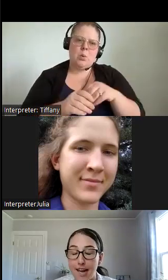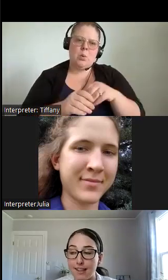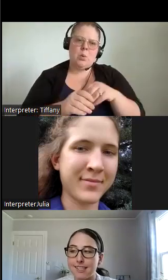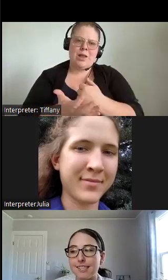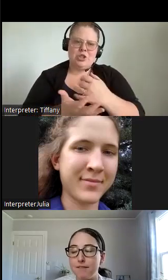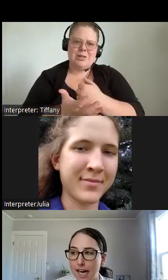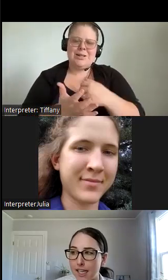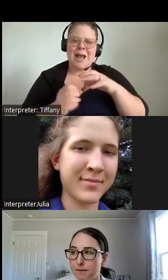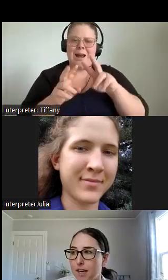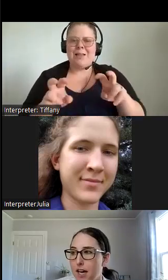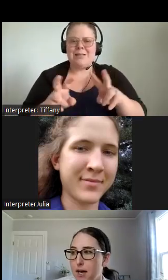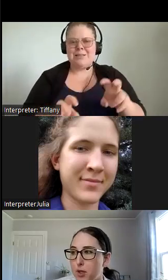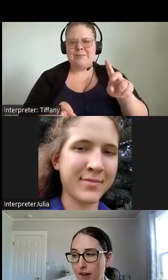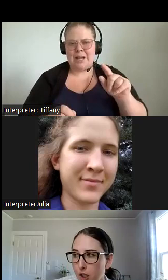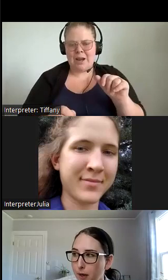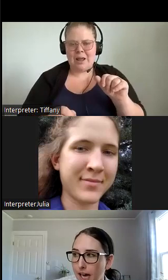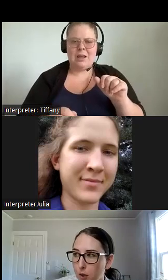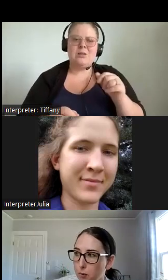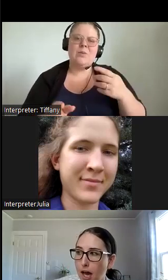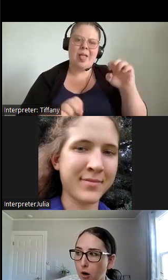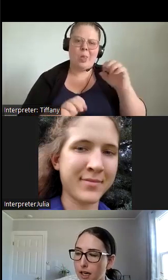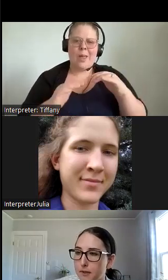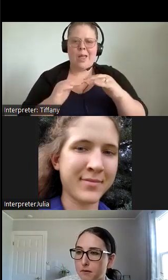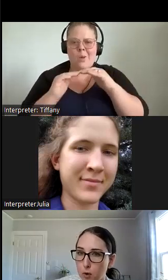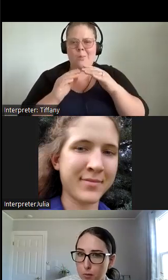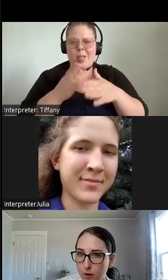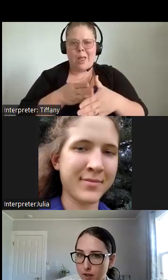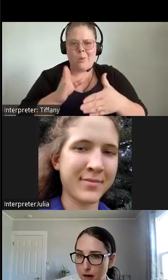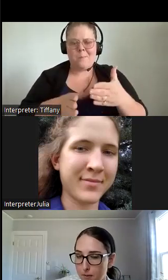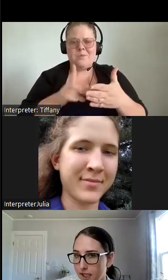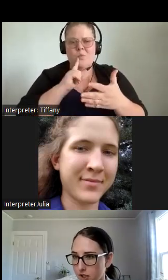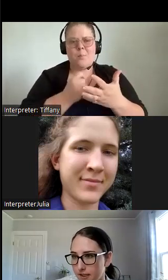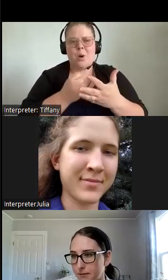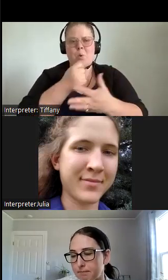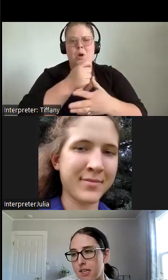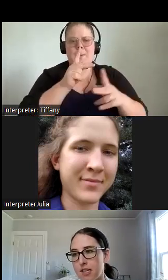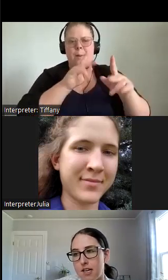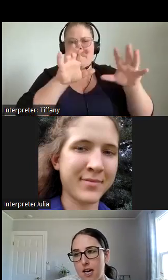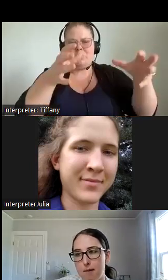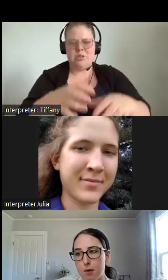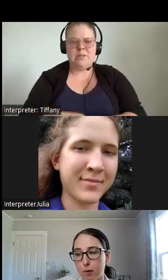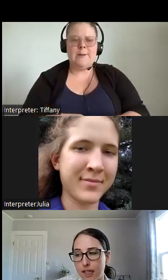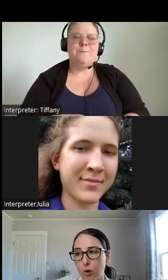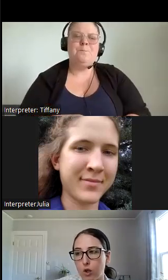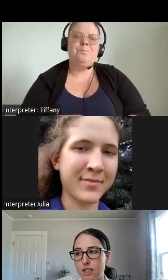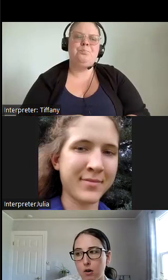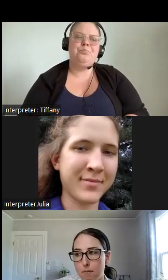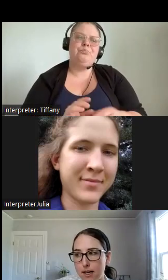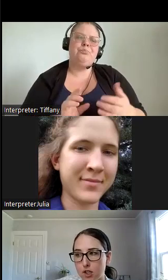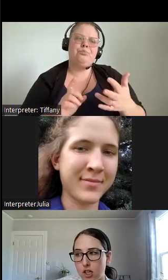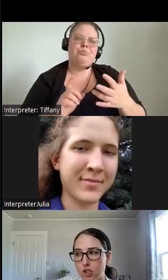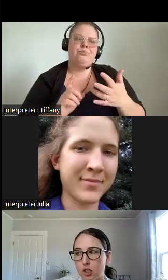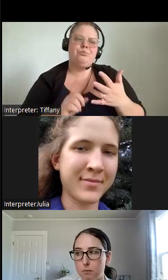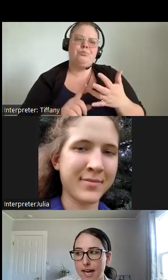and analysis of data to evaluate equitable outcomes for priority populations. The plan goals and